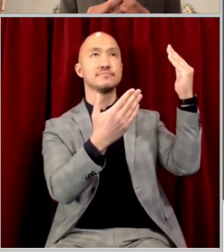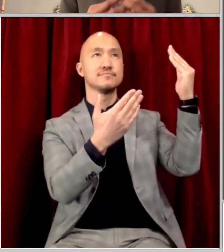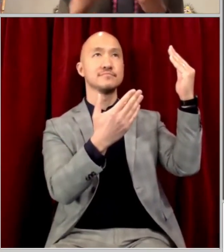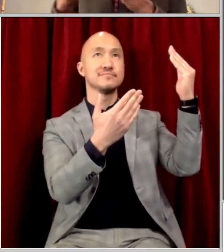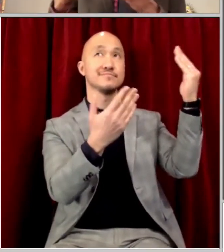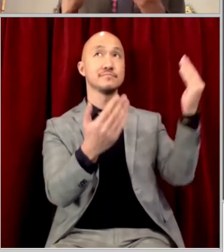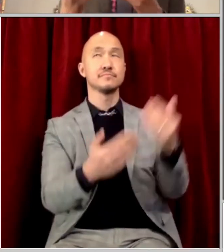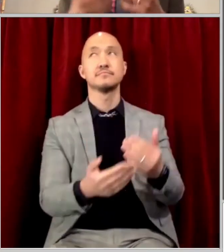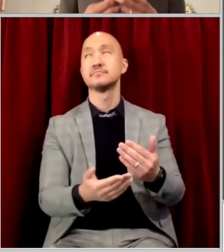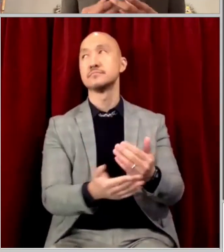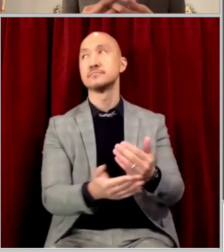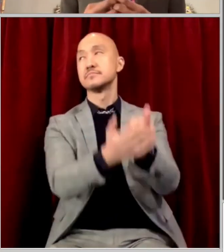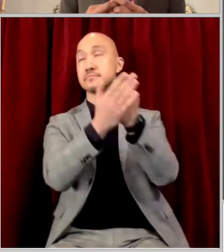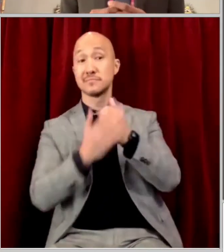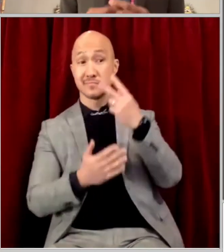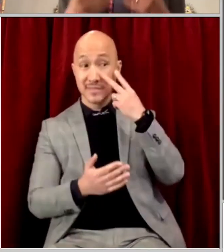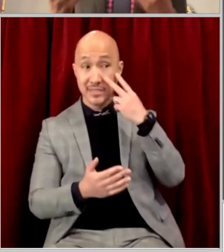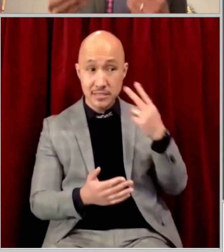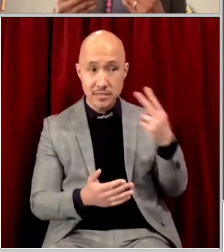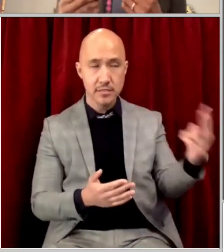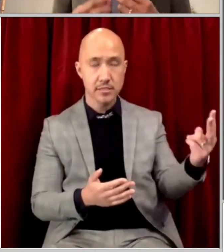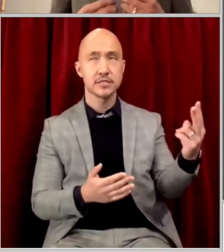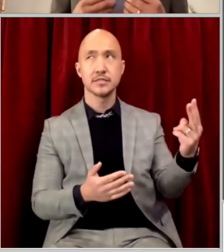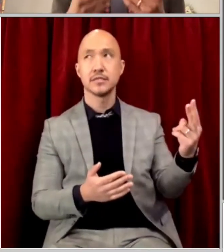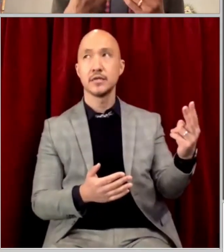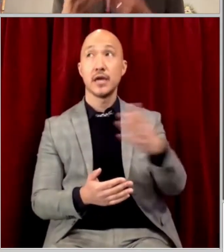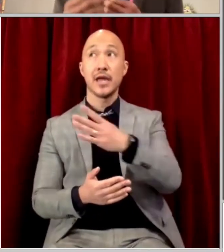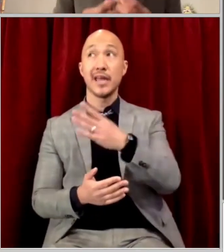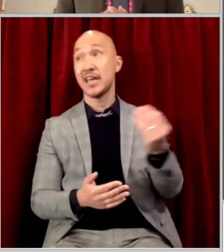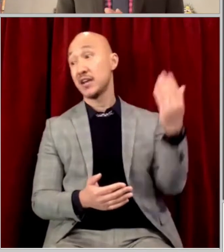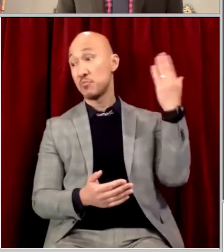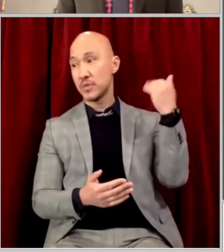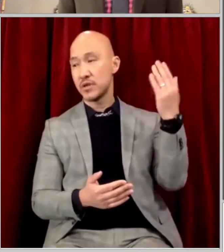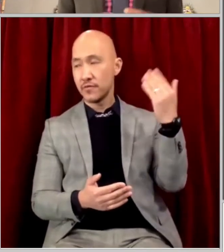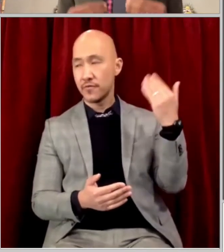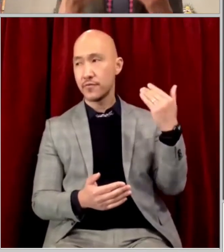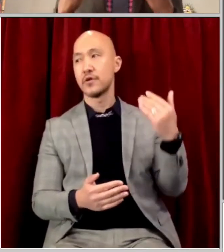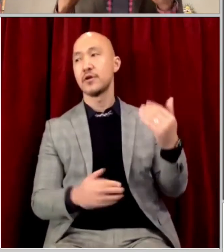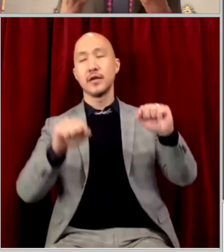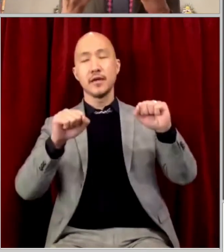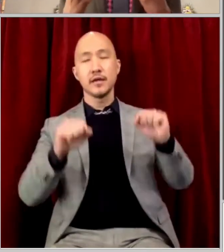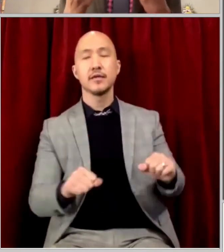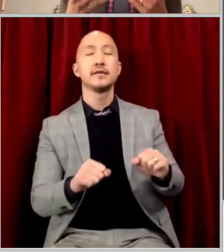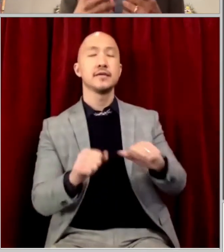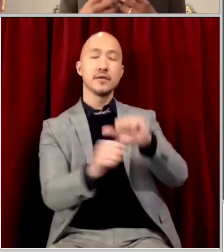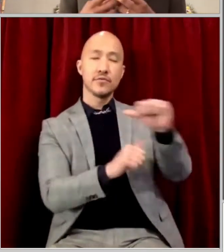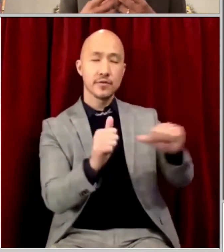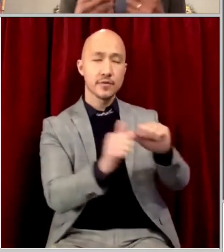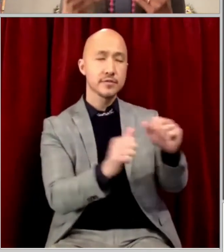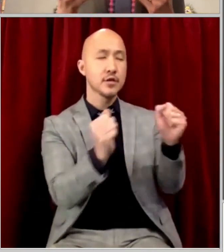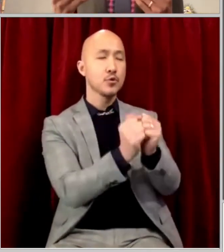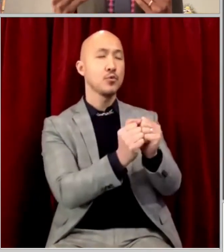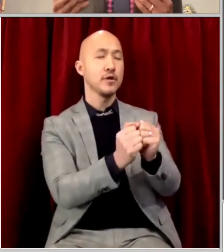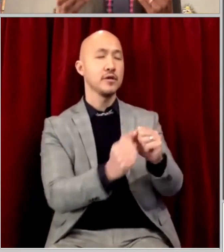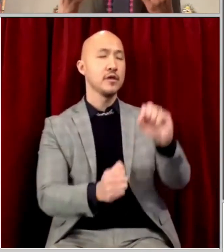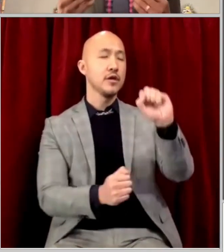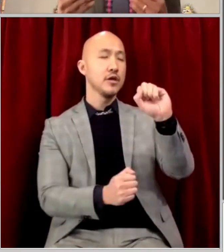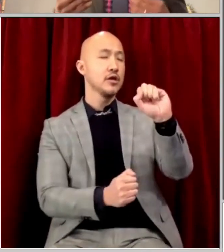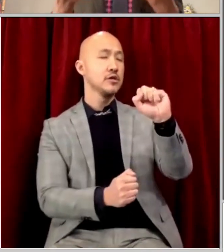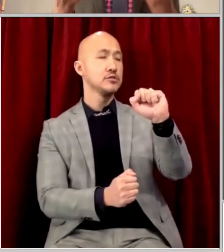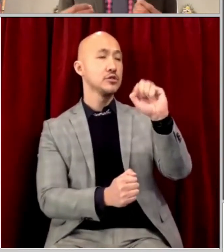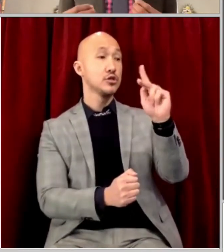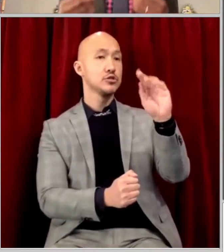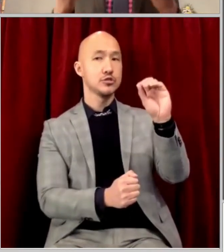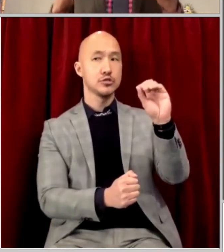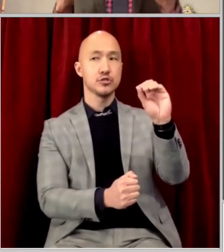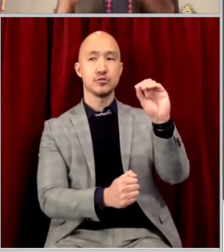for us and giving us that opportunity years ago to connect with the Skolobas. We pray, Lord, that you will just keep